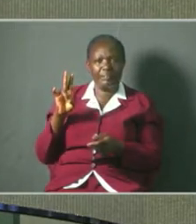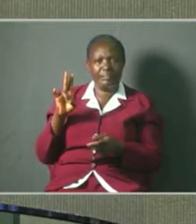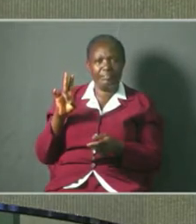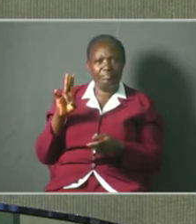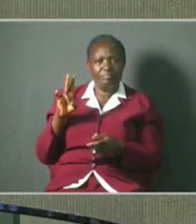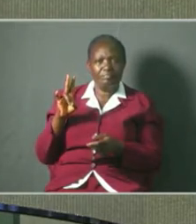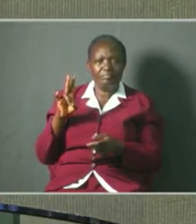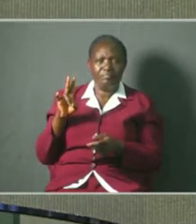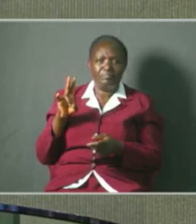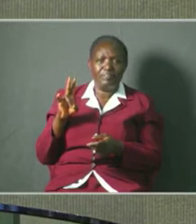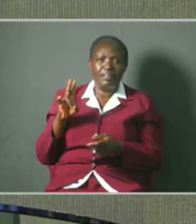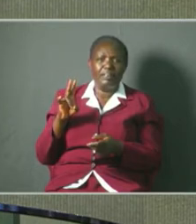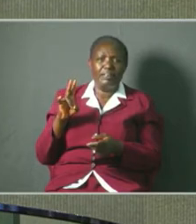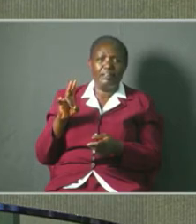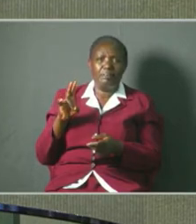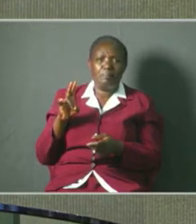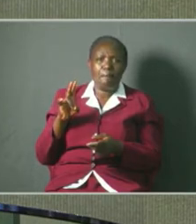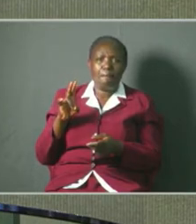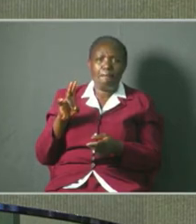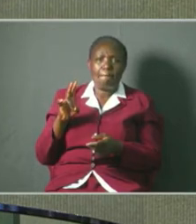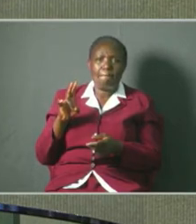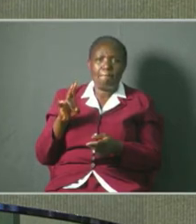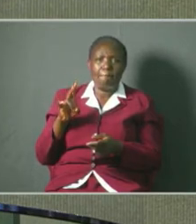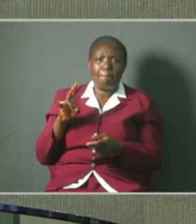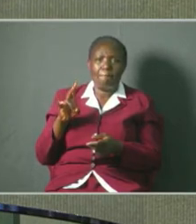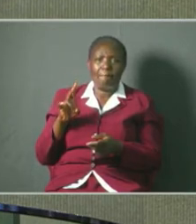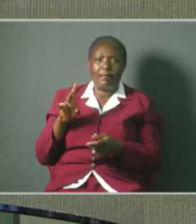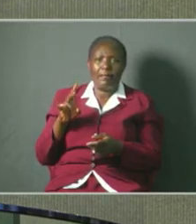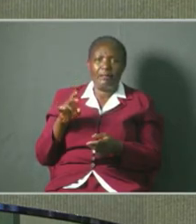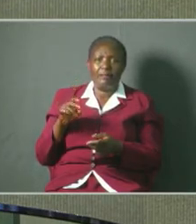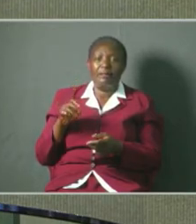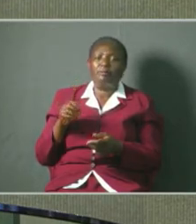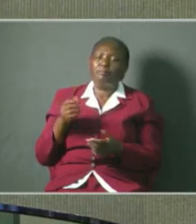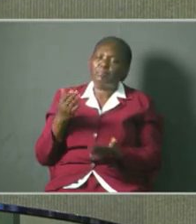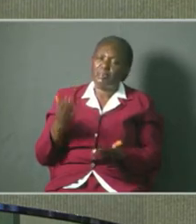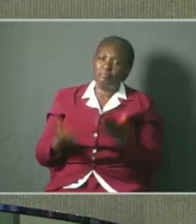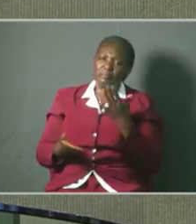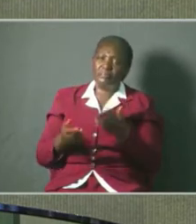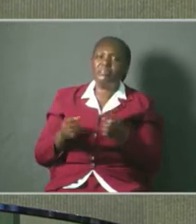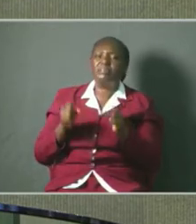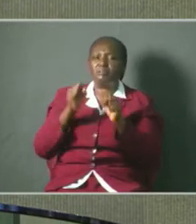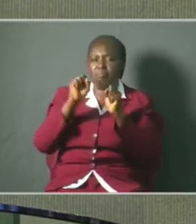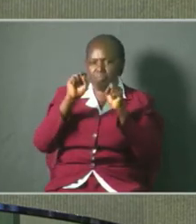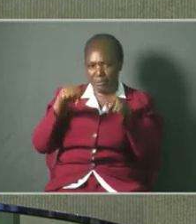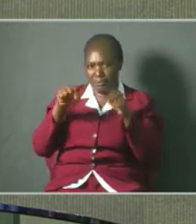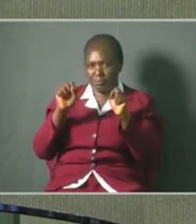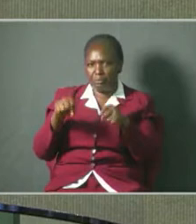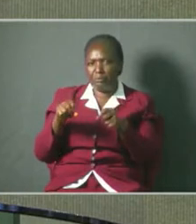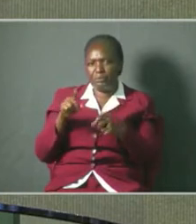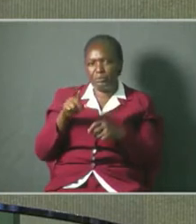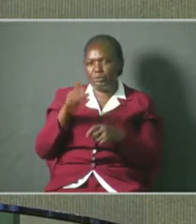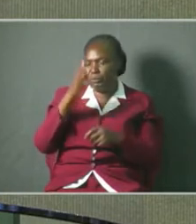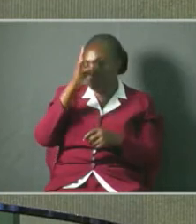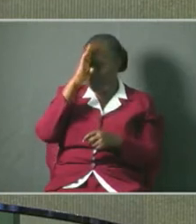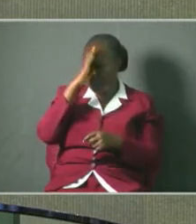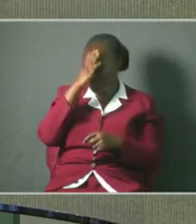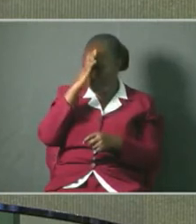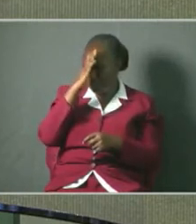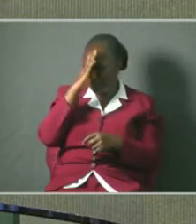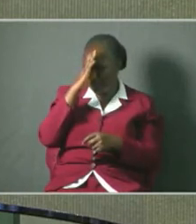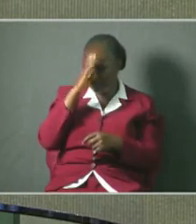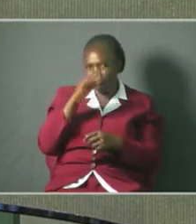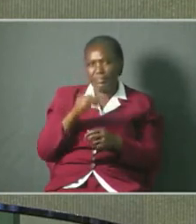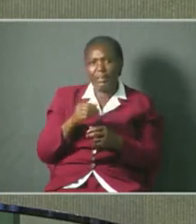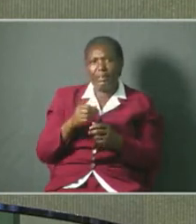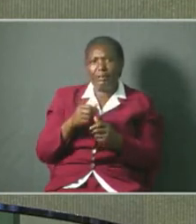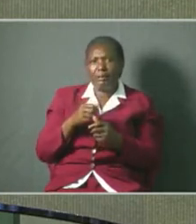this gospel story, this good news about Jesus Christ and his kingdom. It is possible. And so we are bound to doubt. But let me